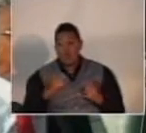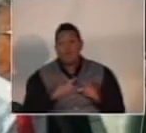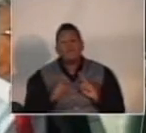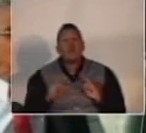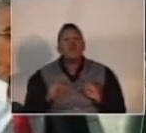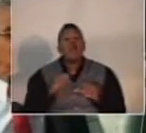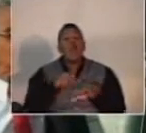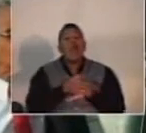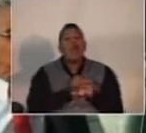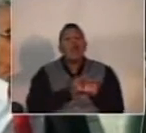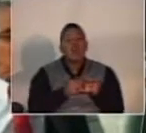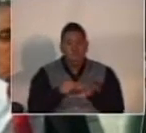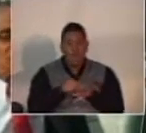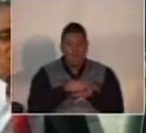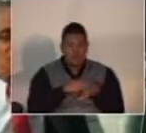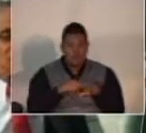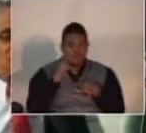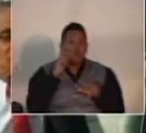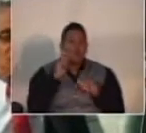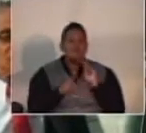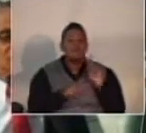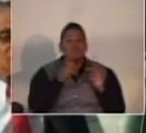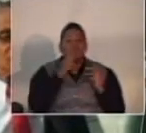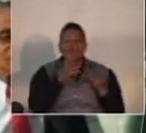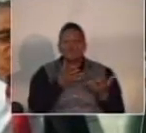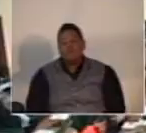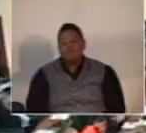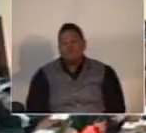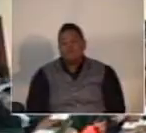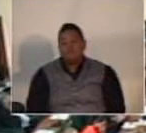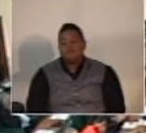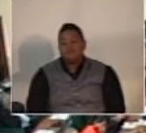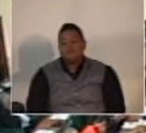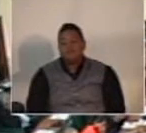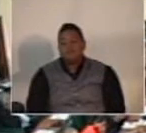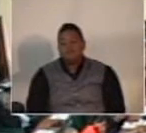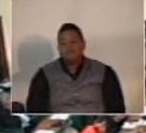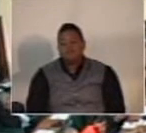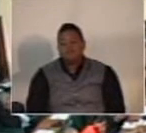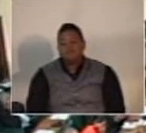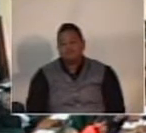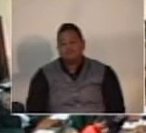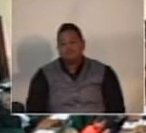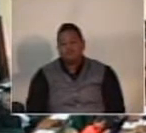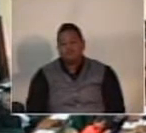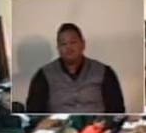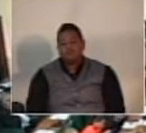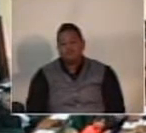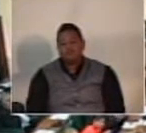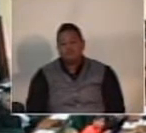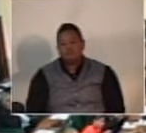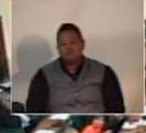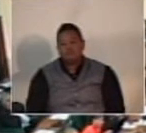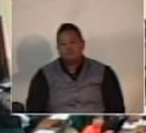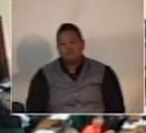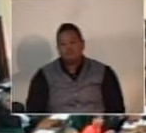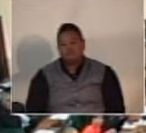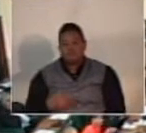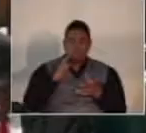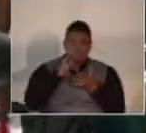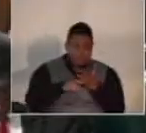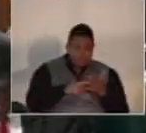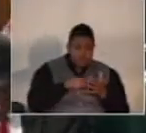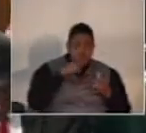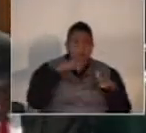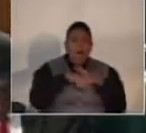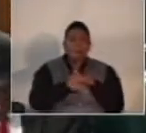but island-wide. Our people deserve no less. Important policy changes are also happening through the Cabinet